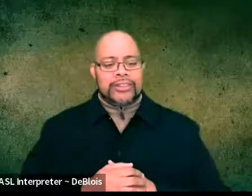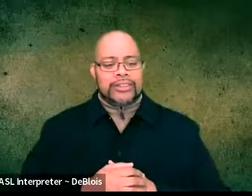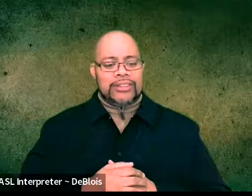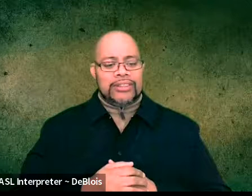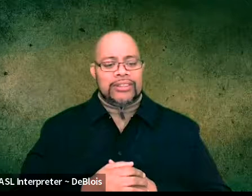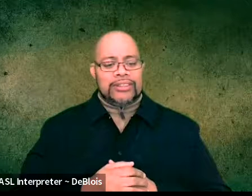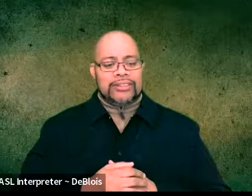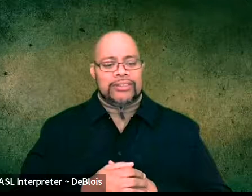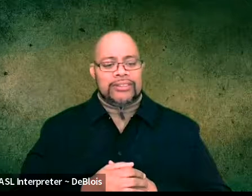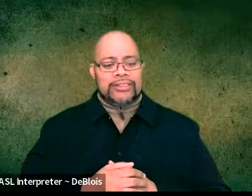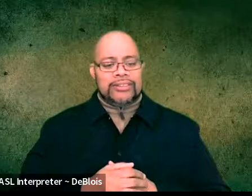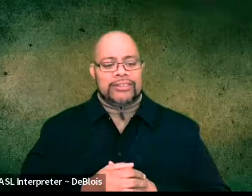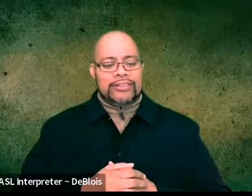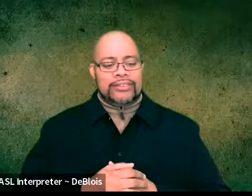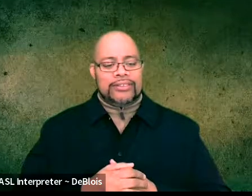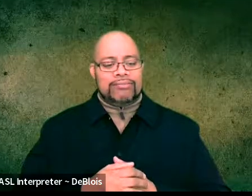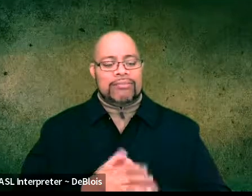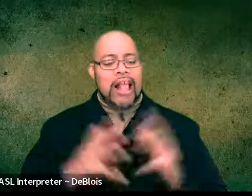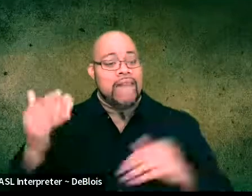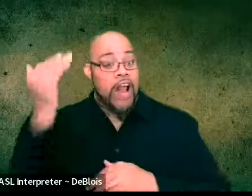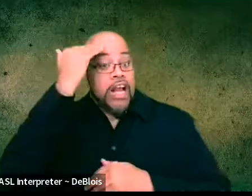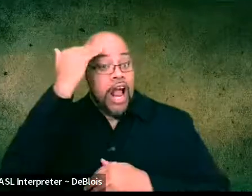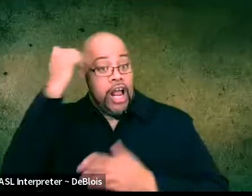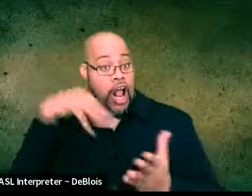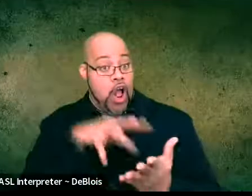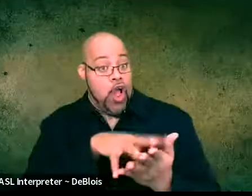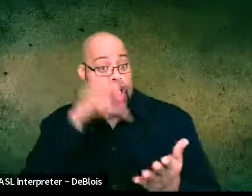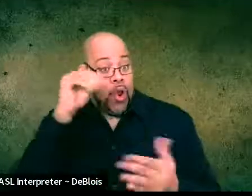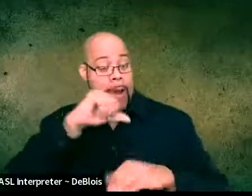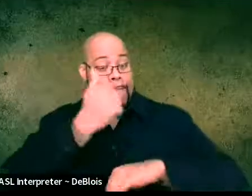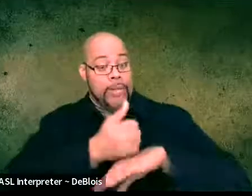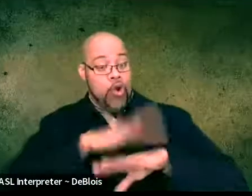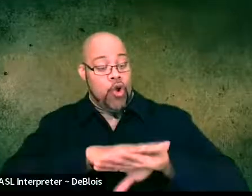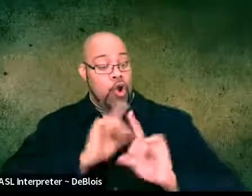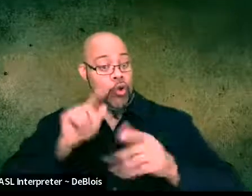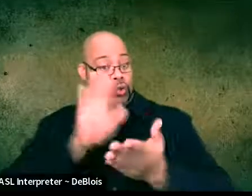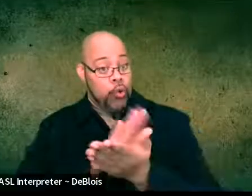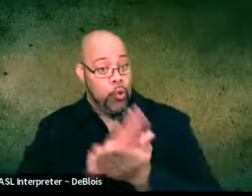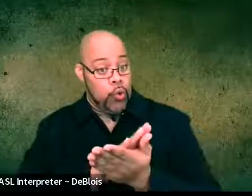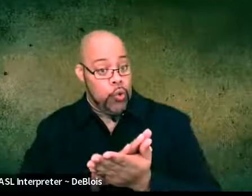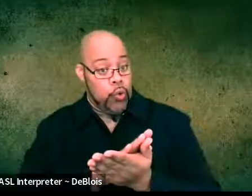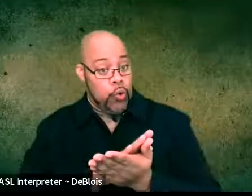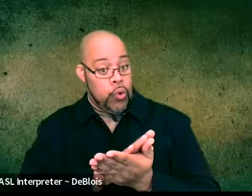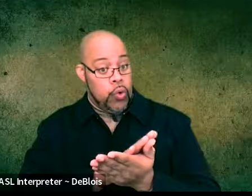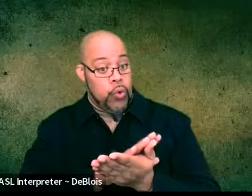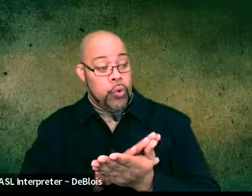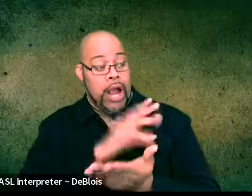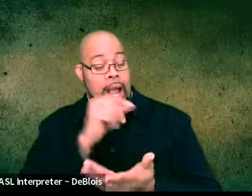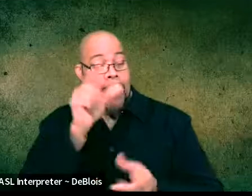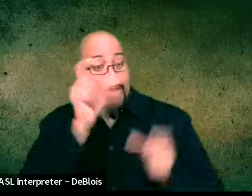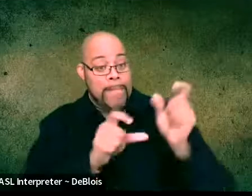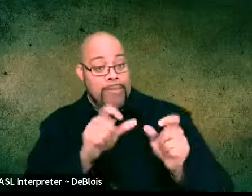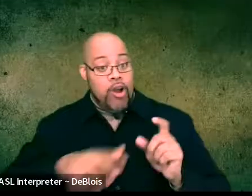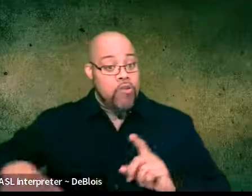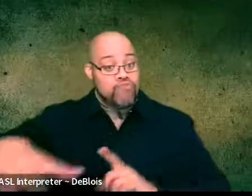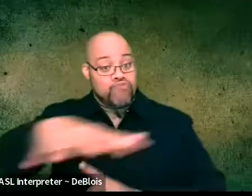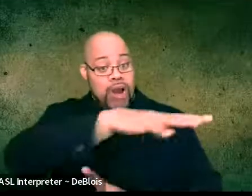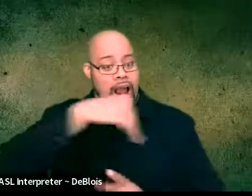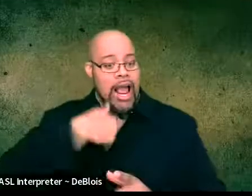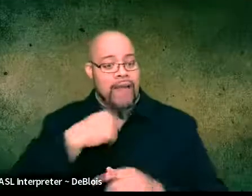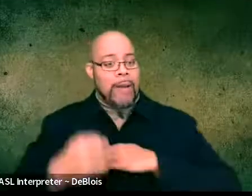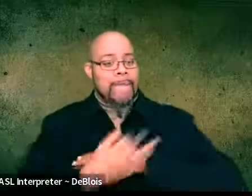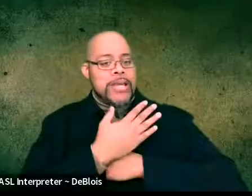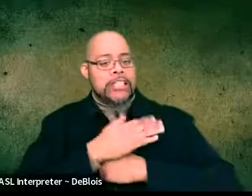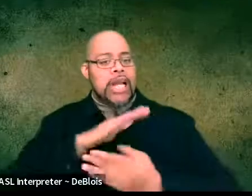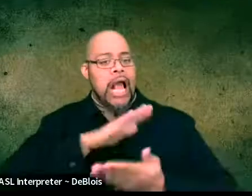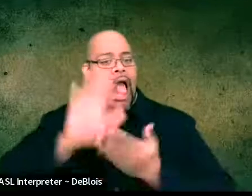know, a lot of knowledge that I learned based on going to the school I went to and the people I were around. Like we would have beach cleanups